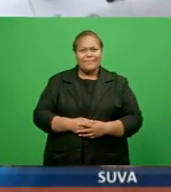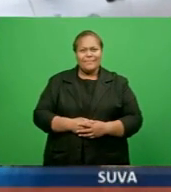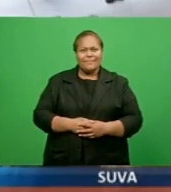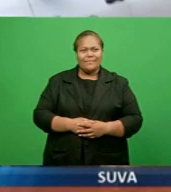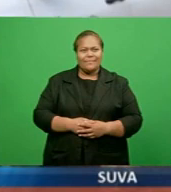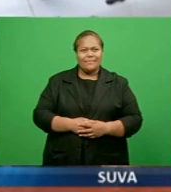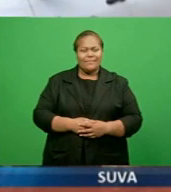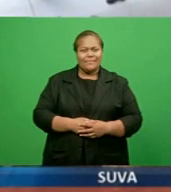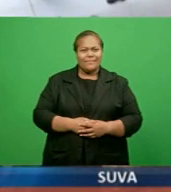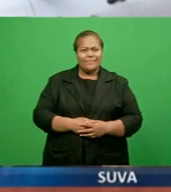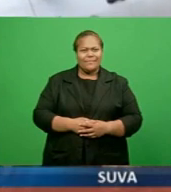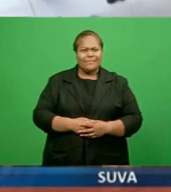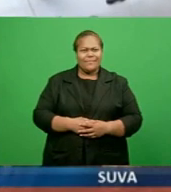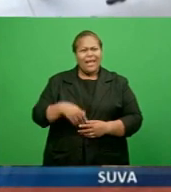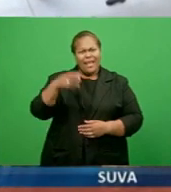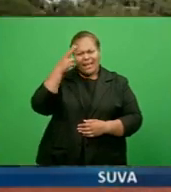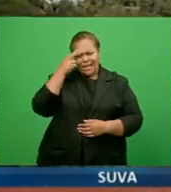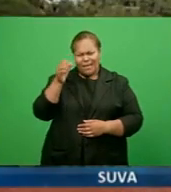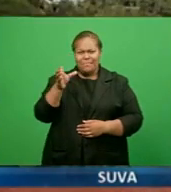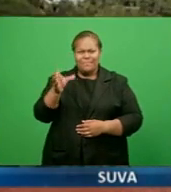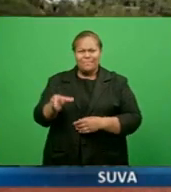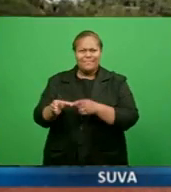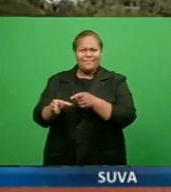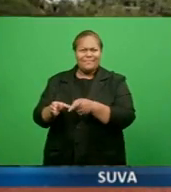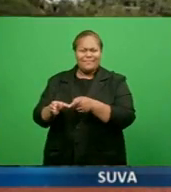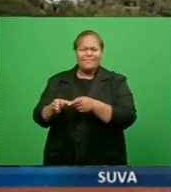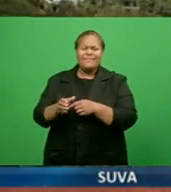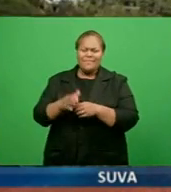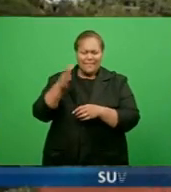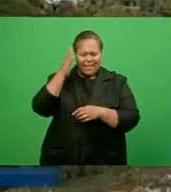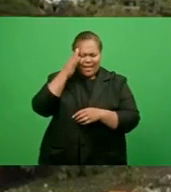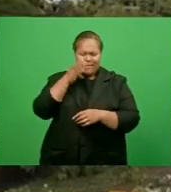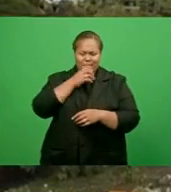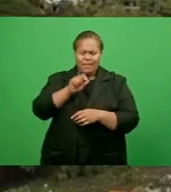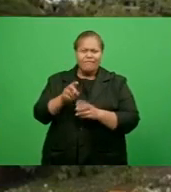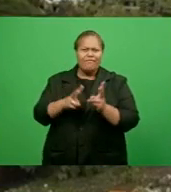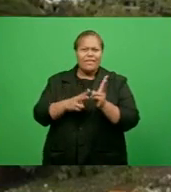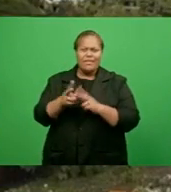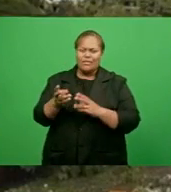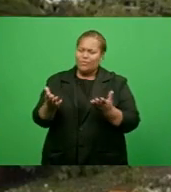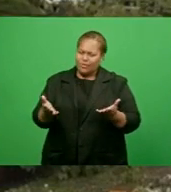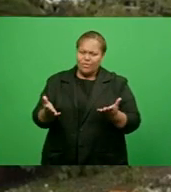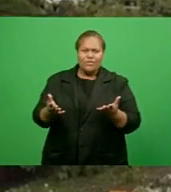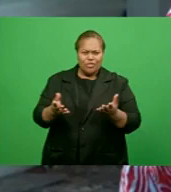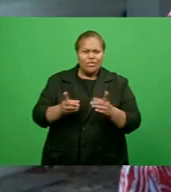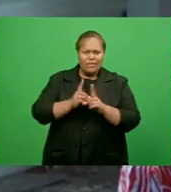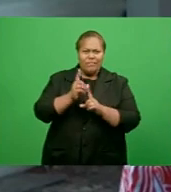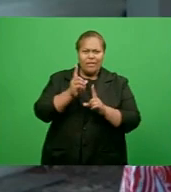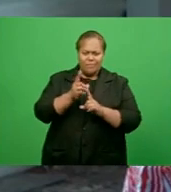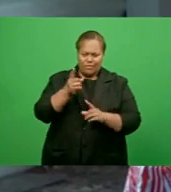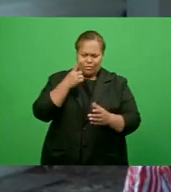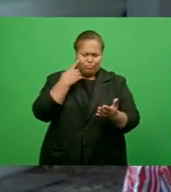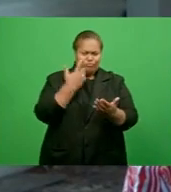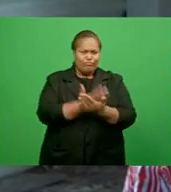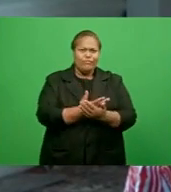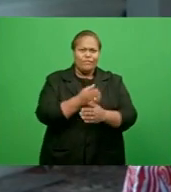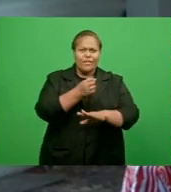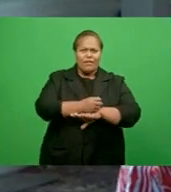Tomasi Moli says the fast-paced development in many rural communities is a testament of the government's effort in